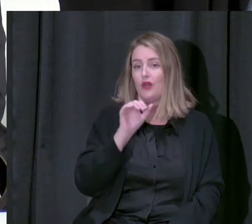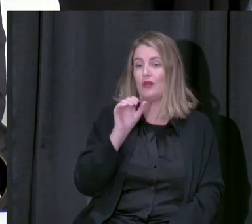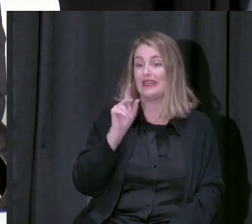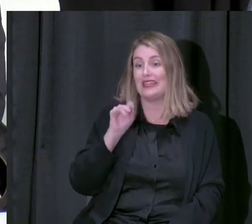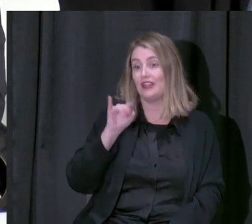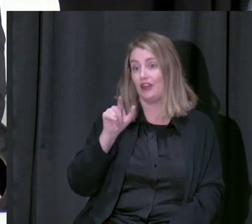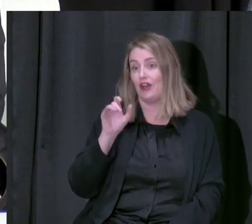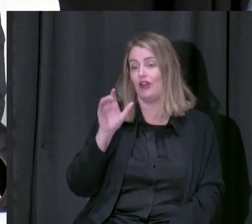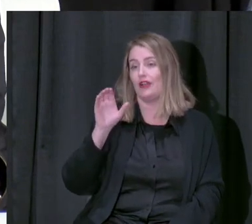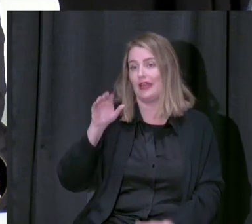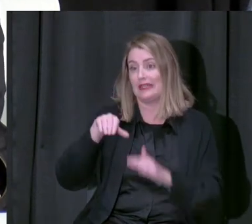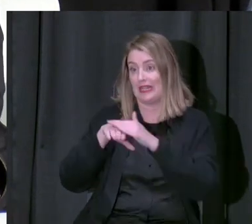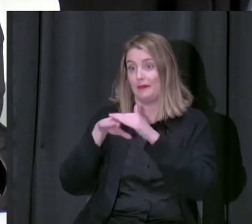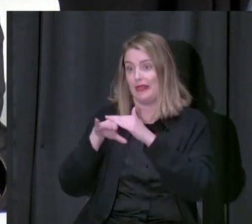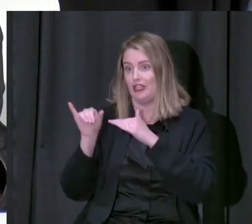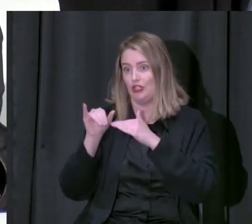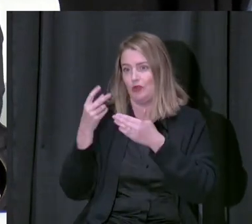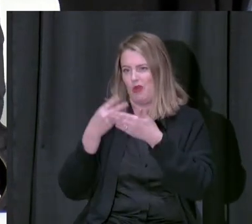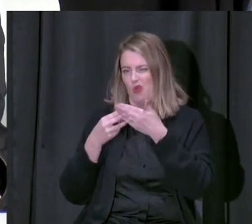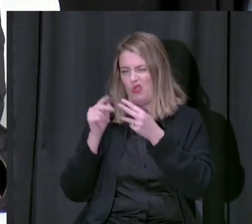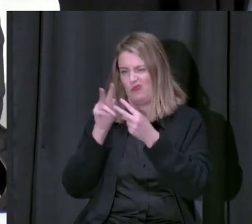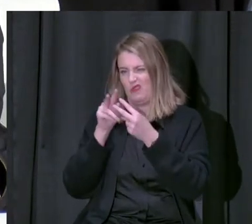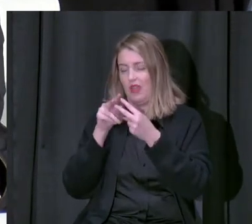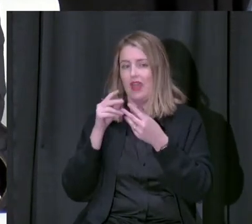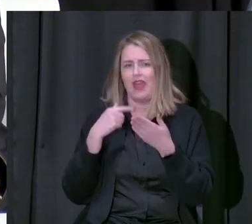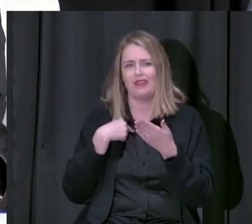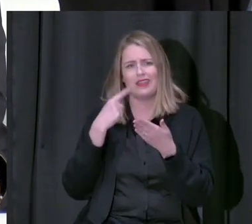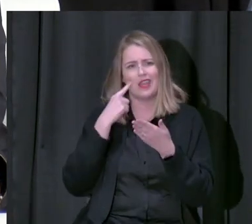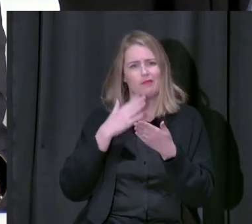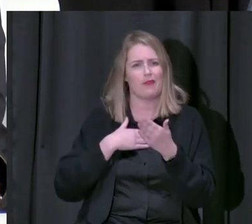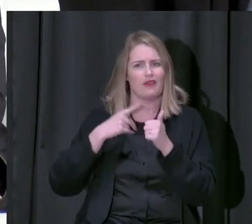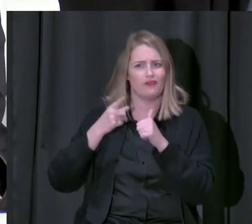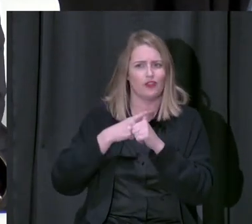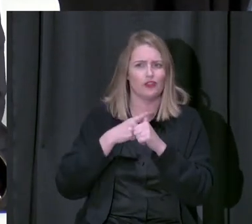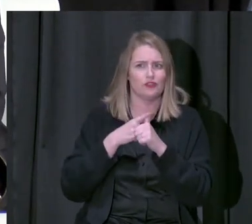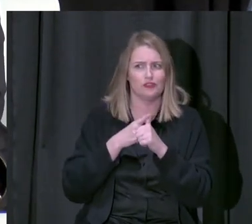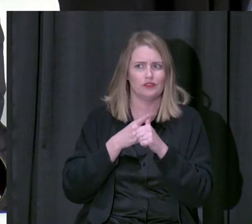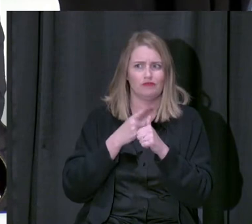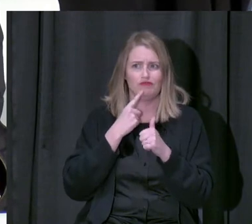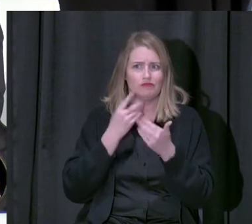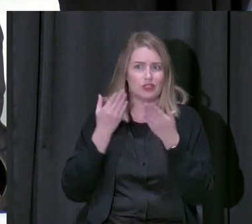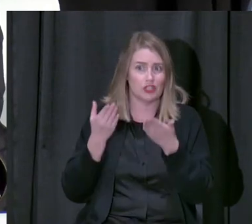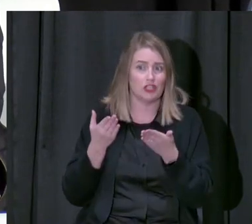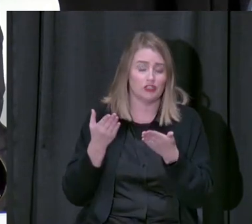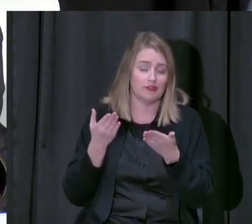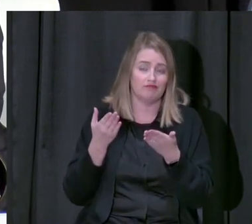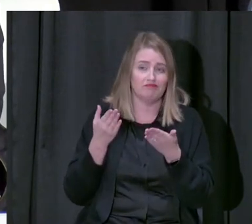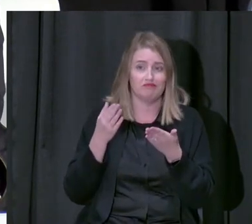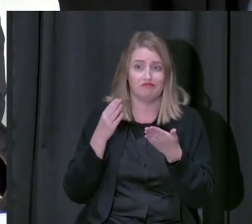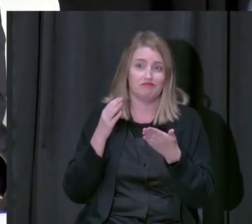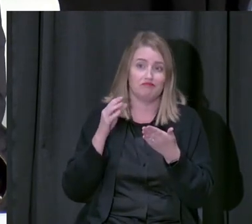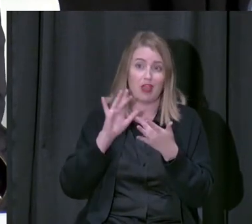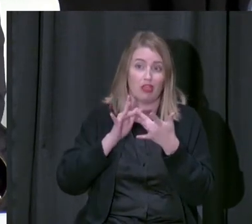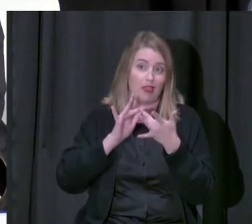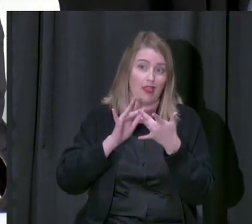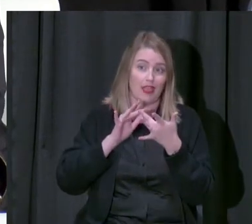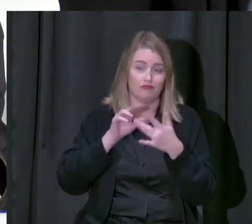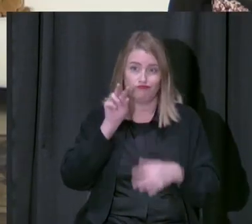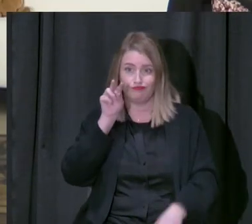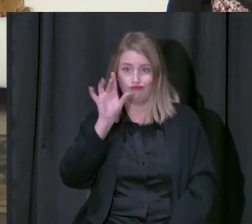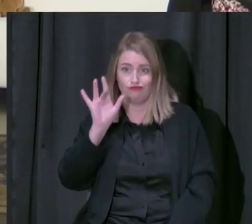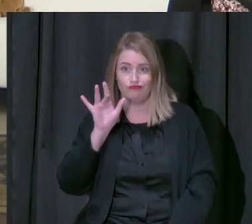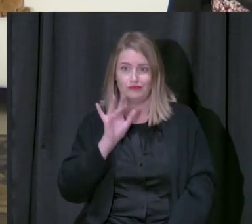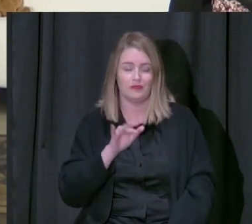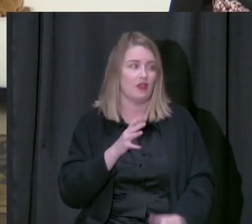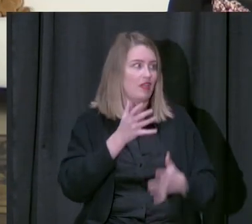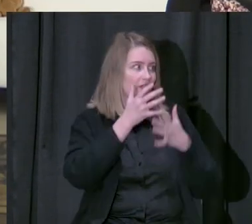amazon.com/Kindle accessibility. So that would be probably my first thing I'd say to check out. And there's lots